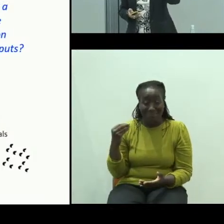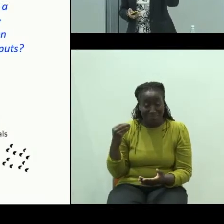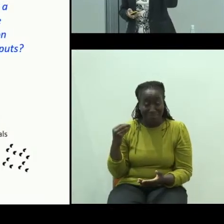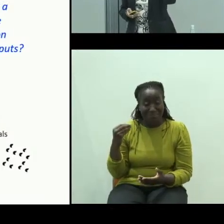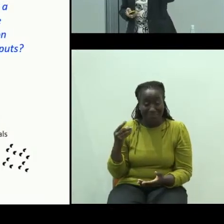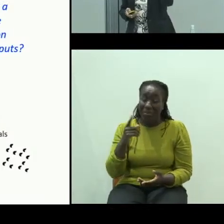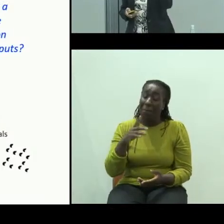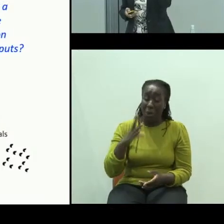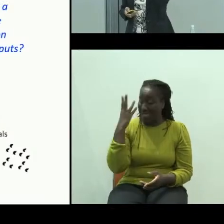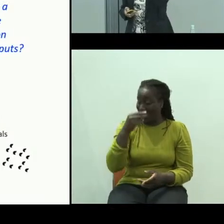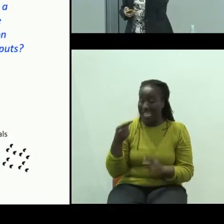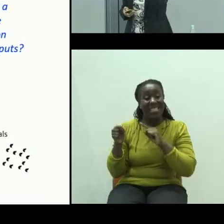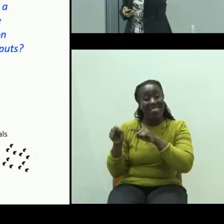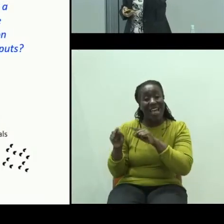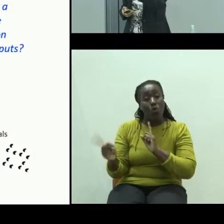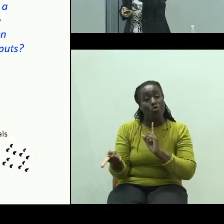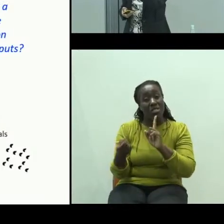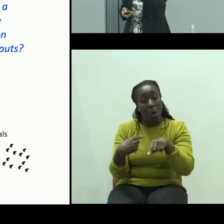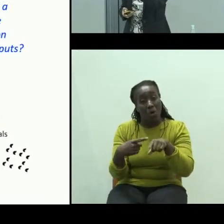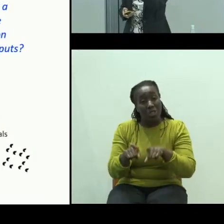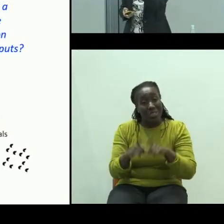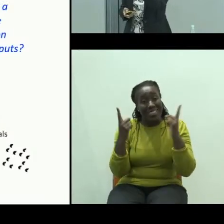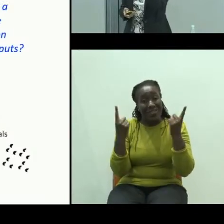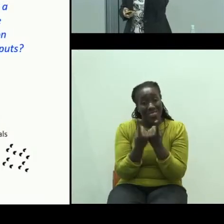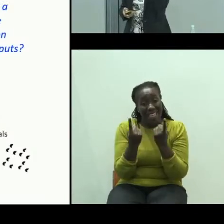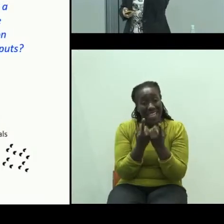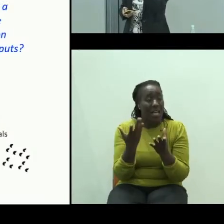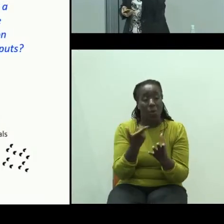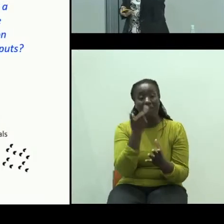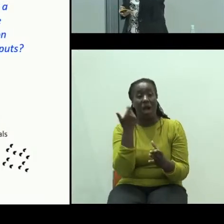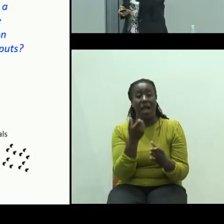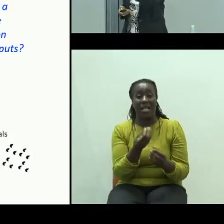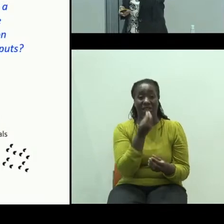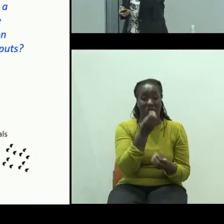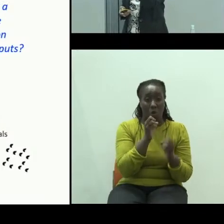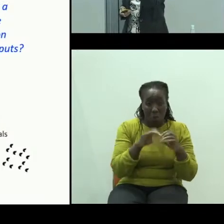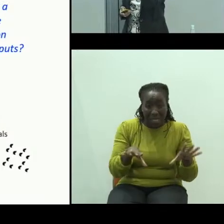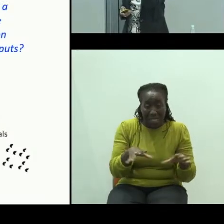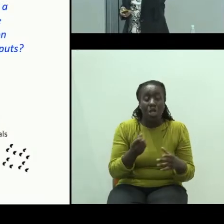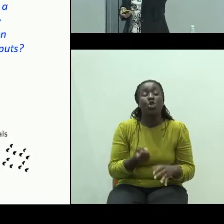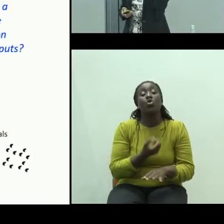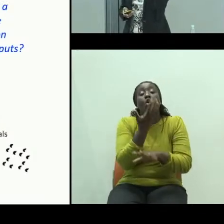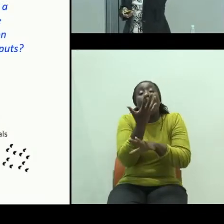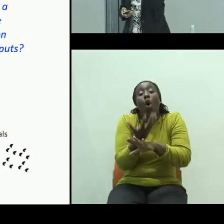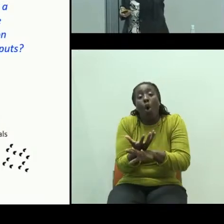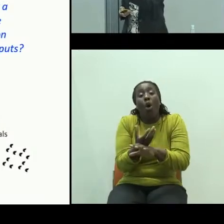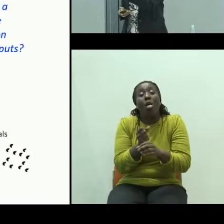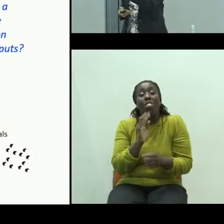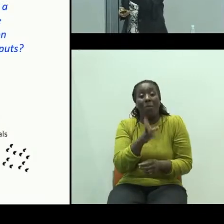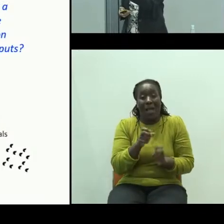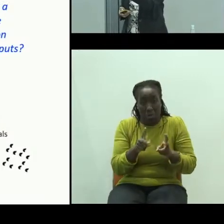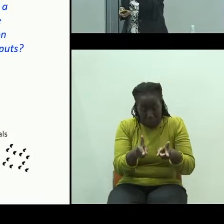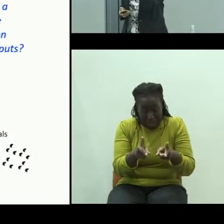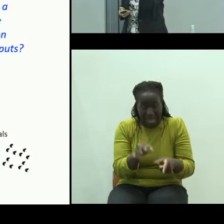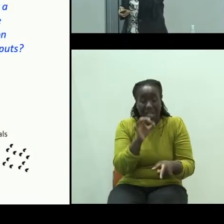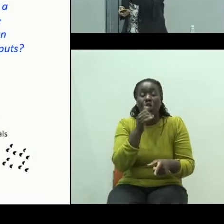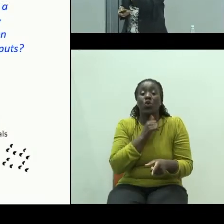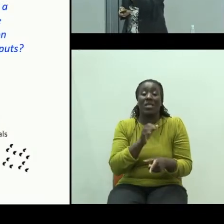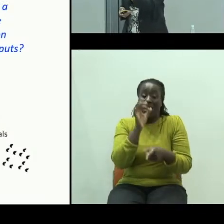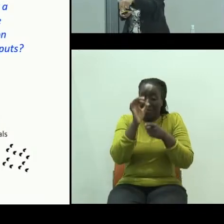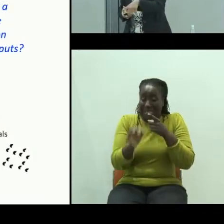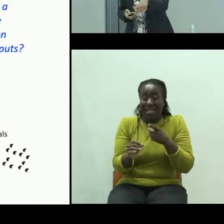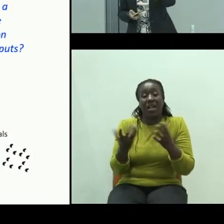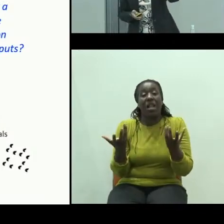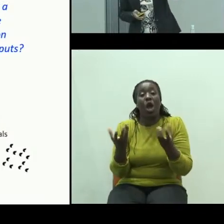that would respond to the different things that might be in food waste, to only turn on a pathway to utilize one particular compound when